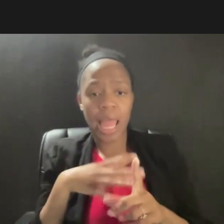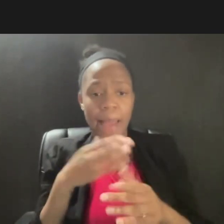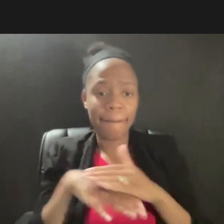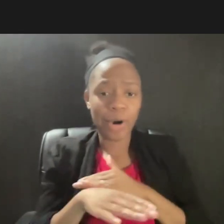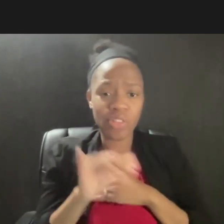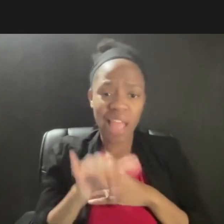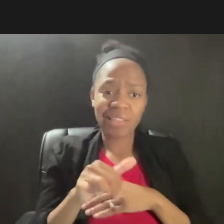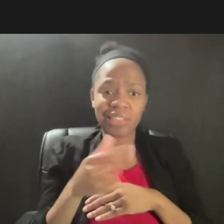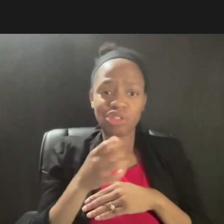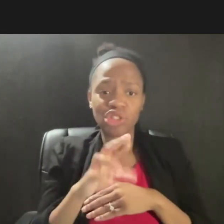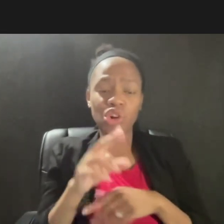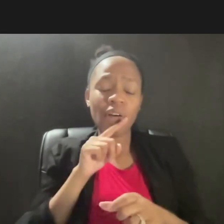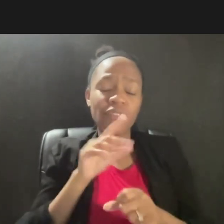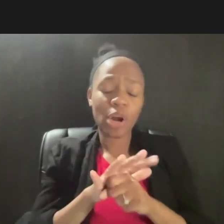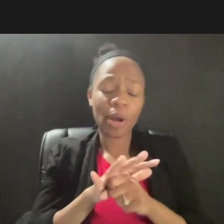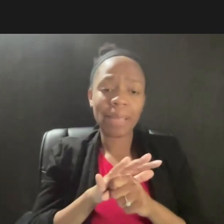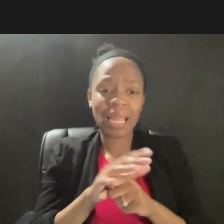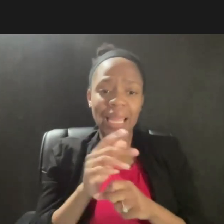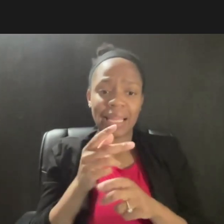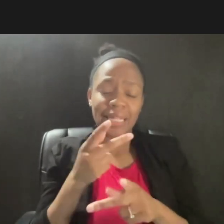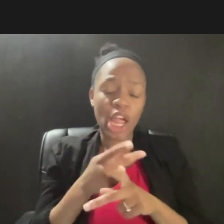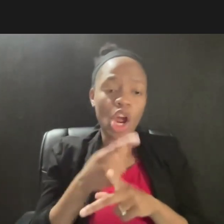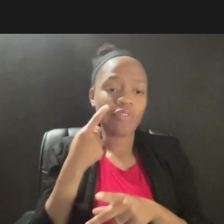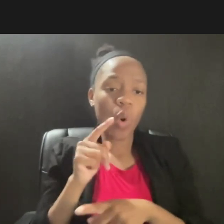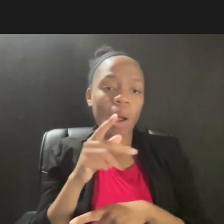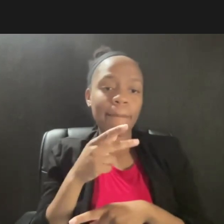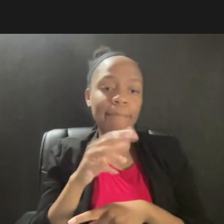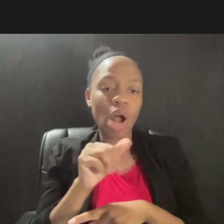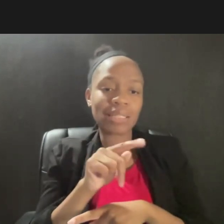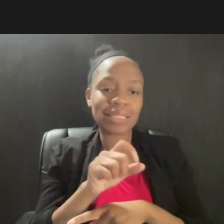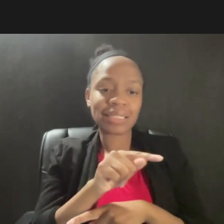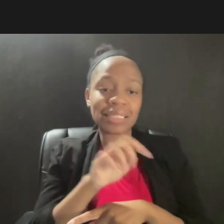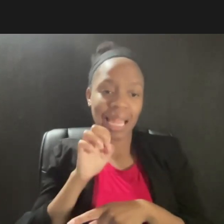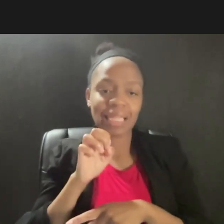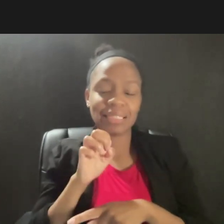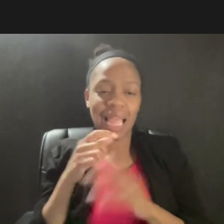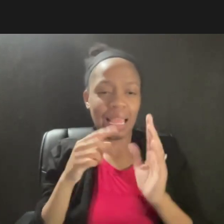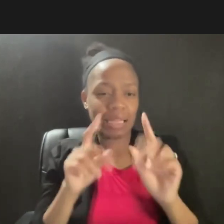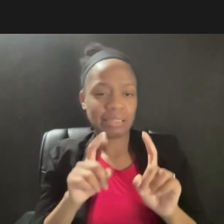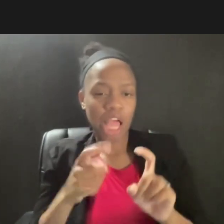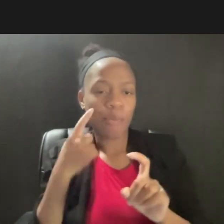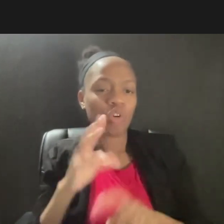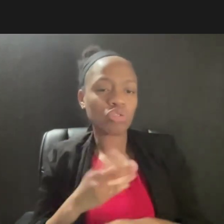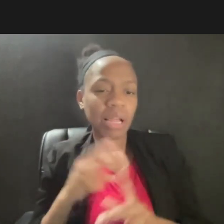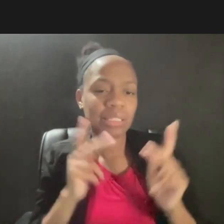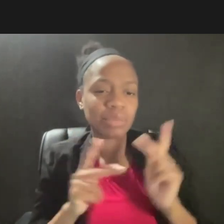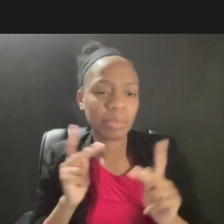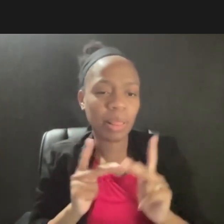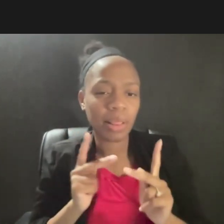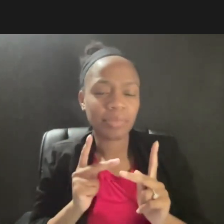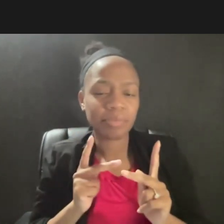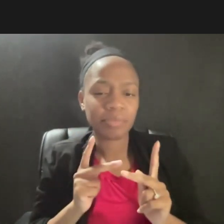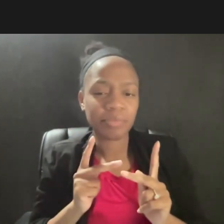care. If you're a woman, assigned female at birth, and you get a mammogram, that's gender affirming care. And so for trans people, it's so much of it